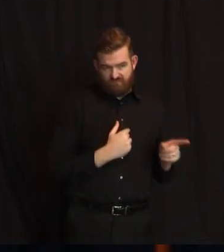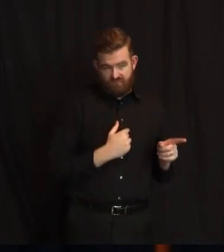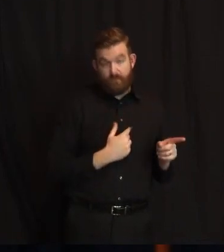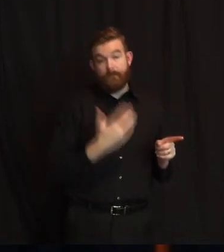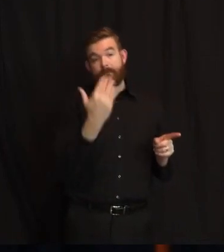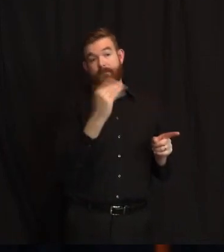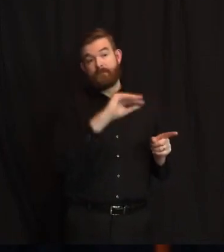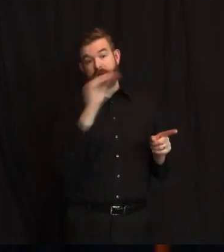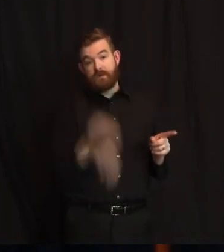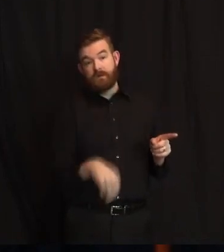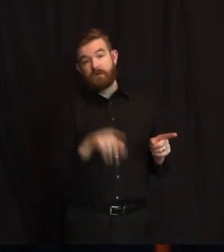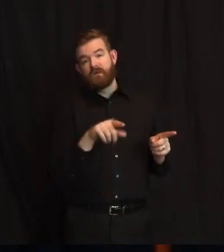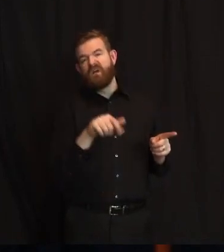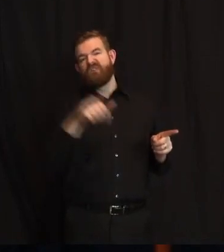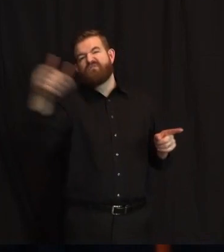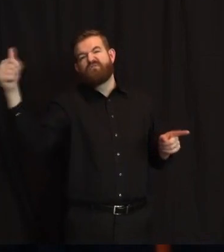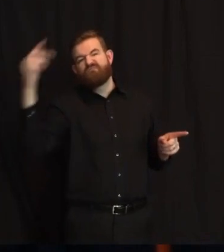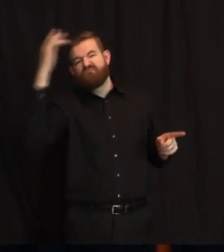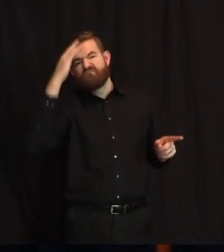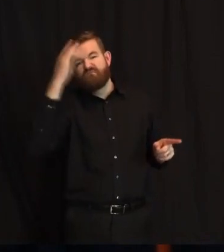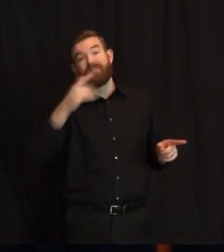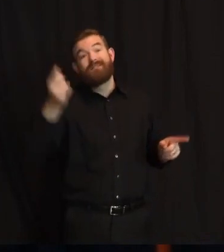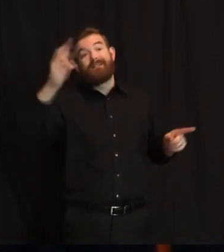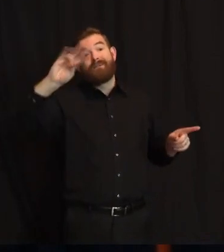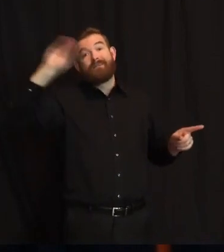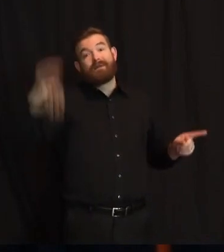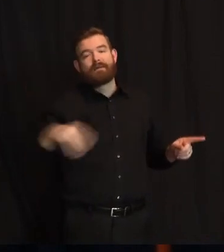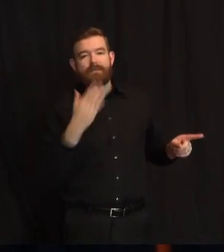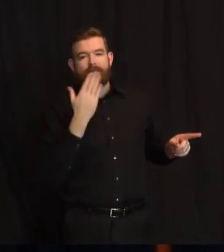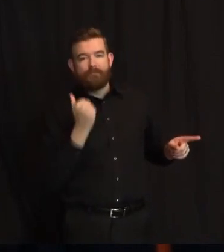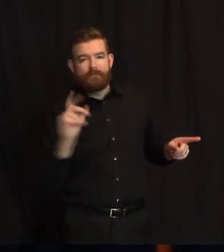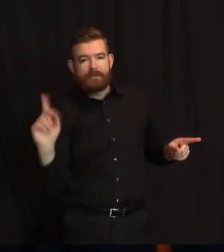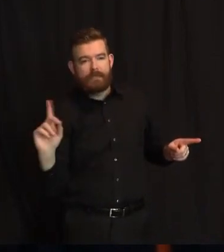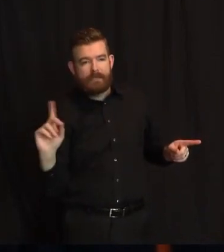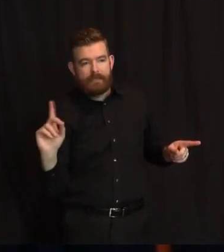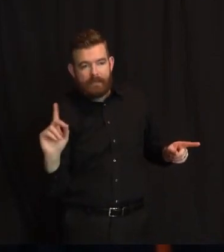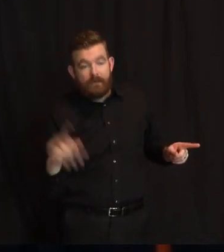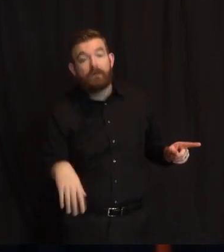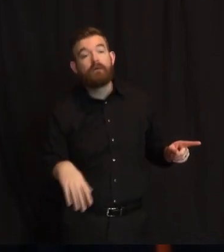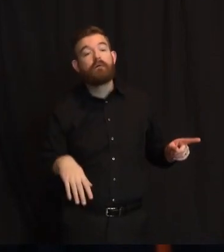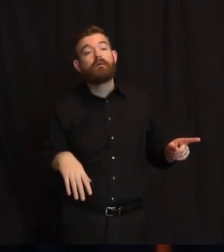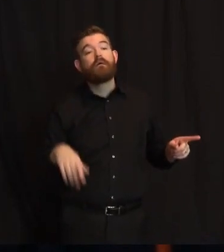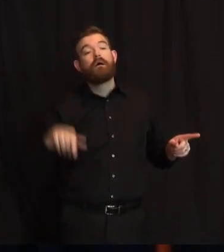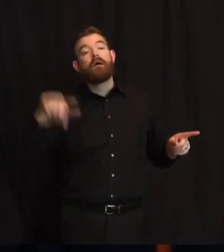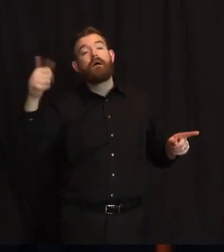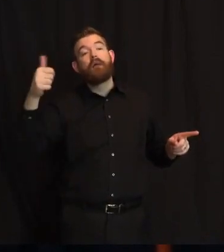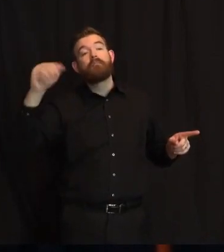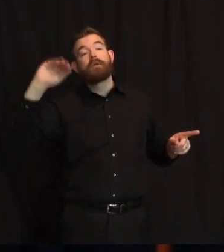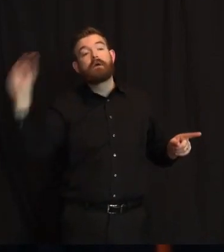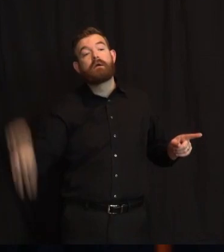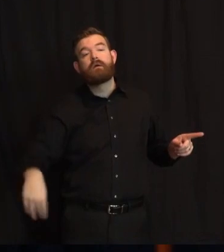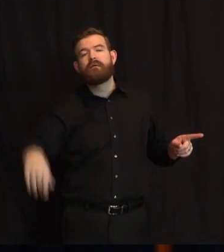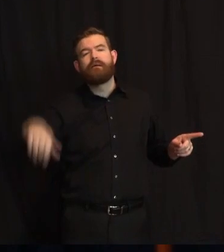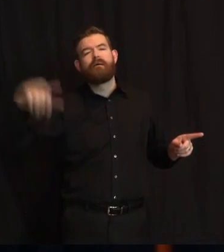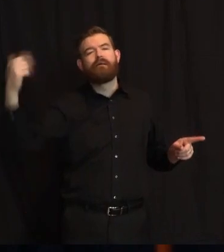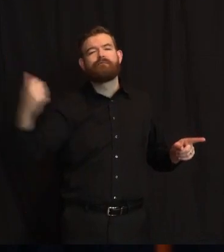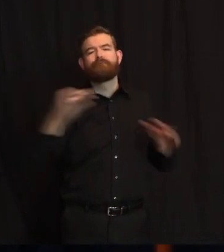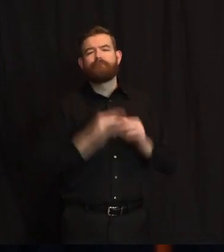diabetes mellitus, and we all know how prevalent diabetes is, 10% other chronic lung